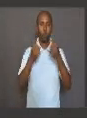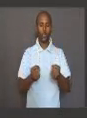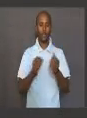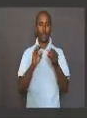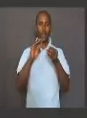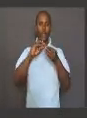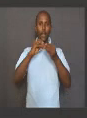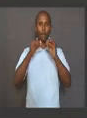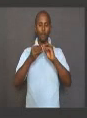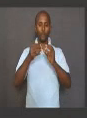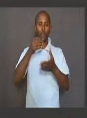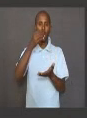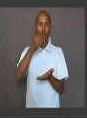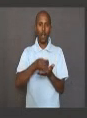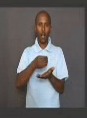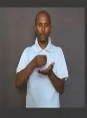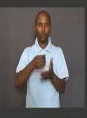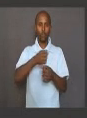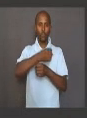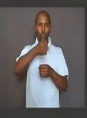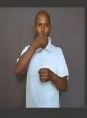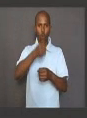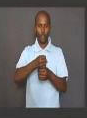number of cups of coffee.